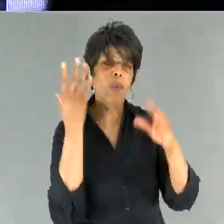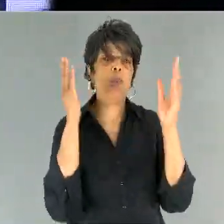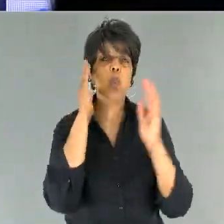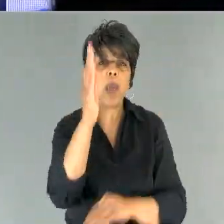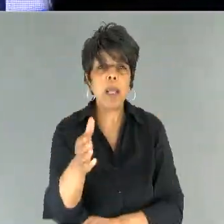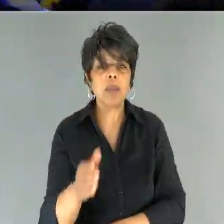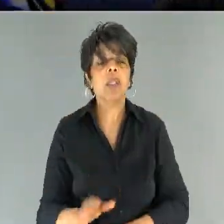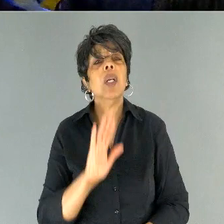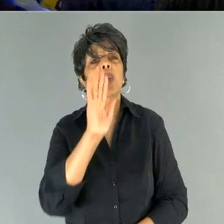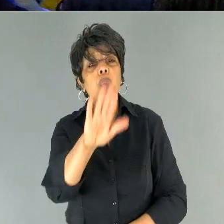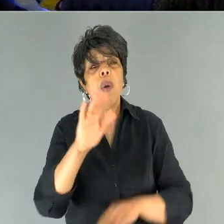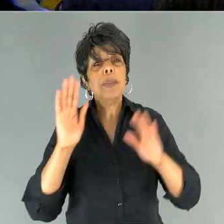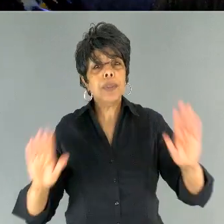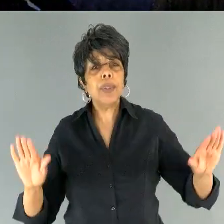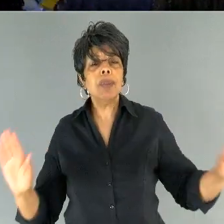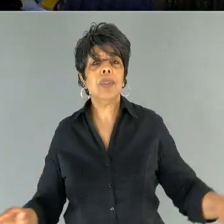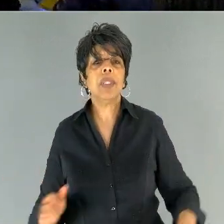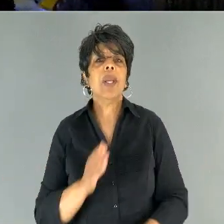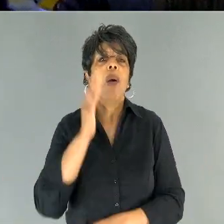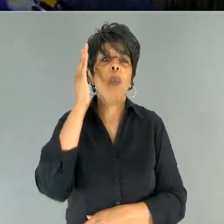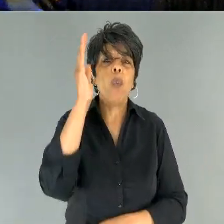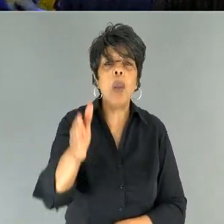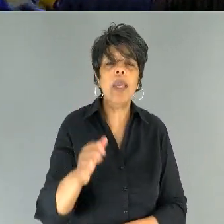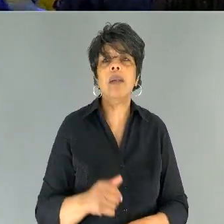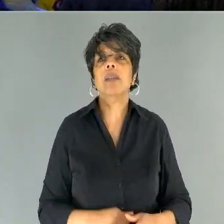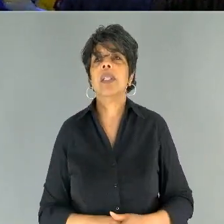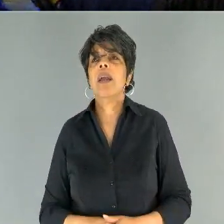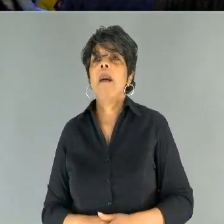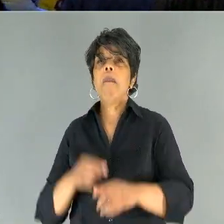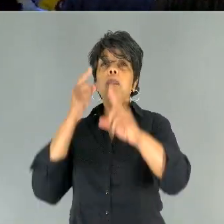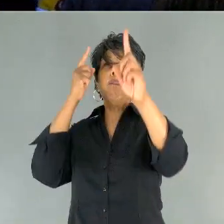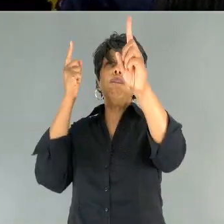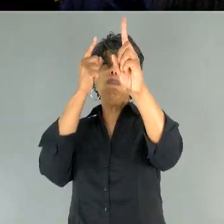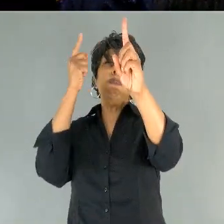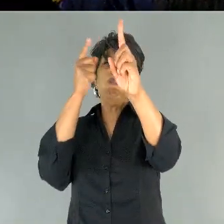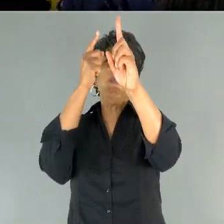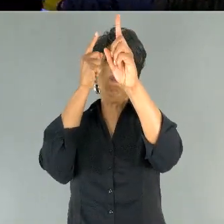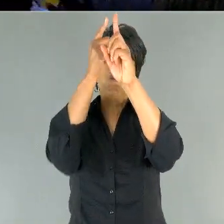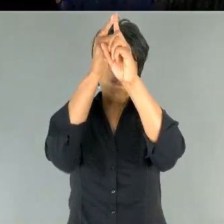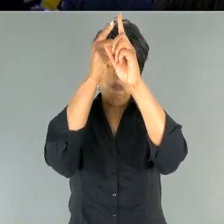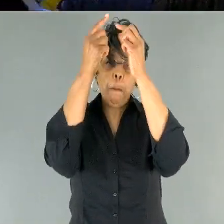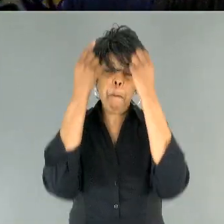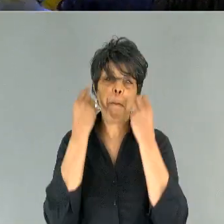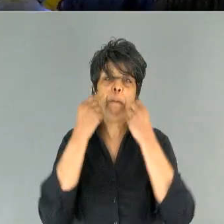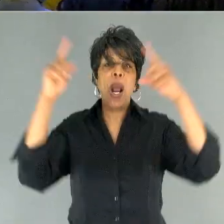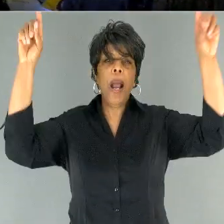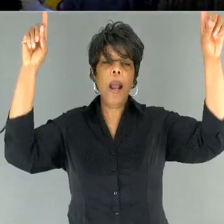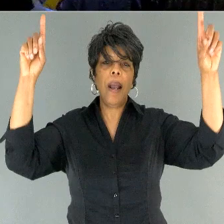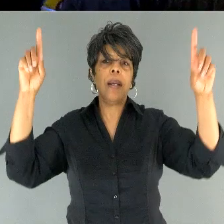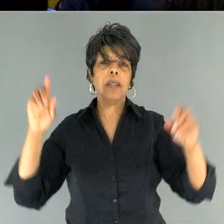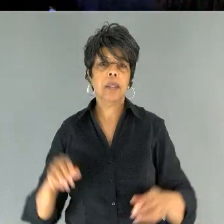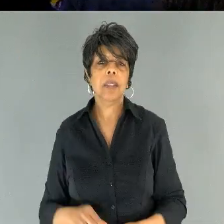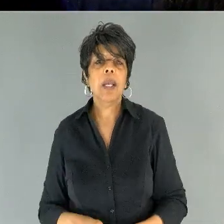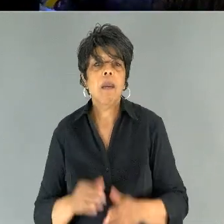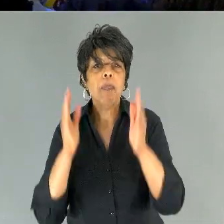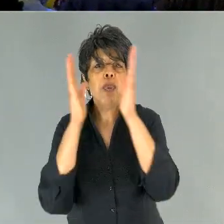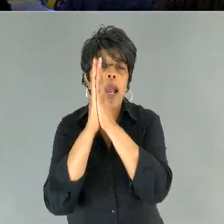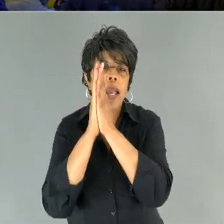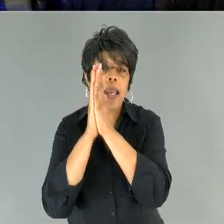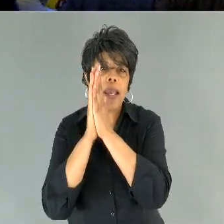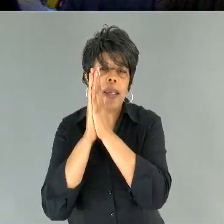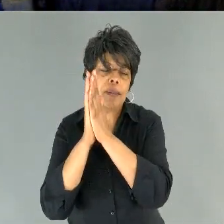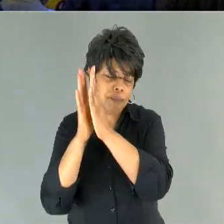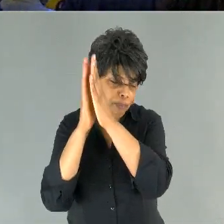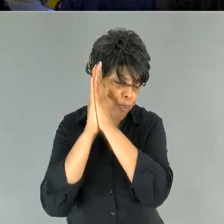will fulfill their prophetic destiny. Pray, church. Pray,